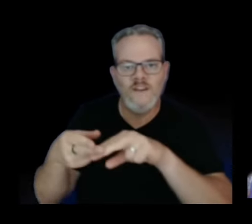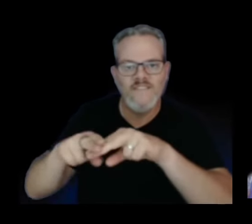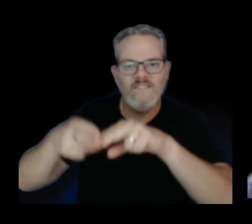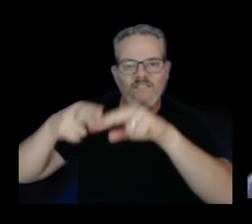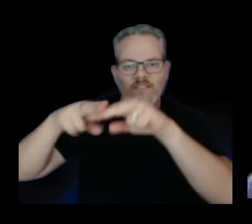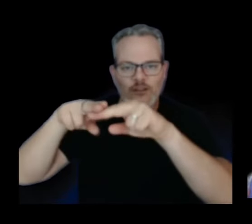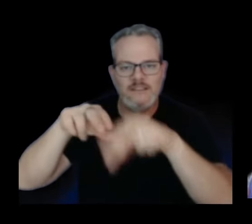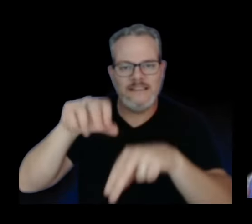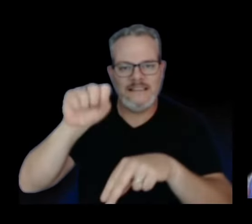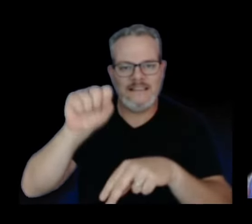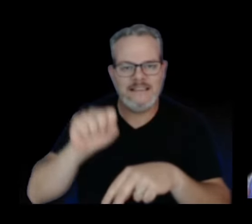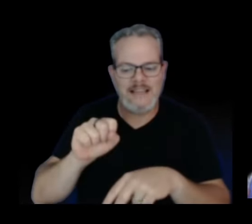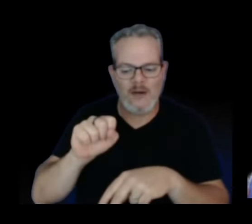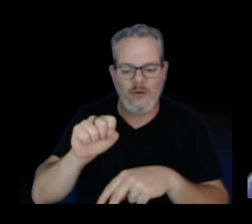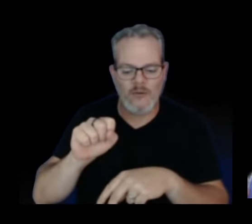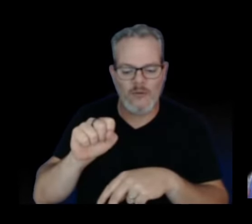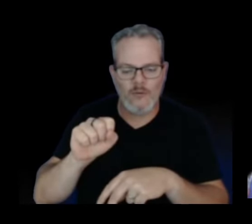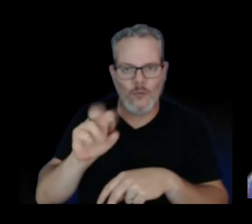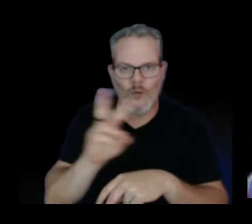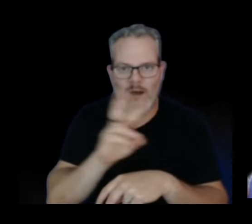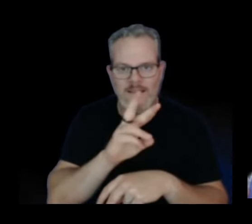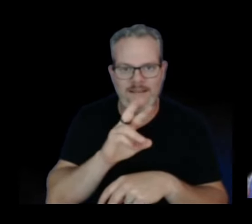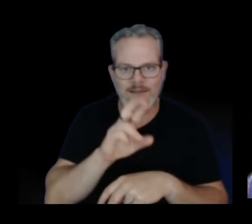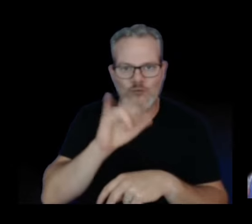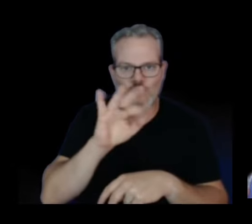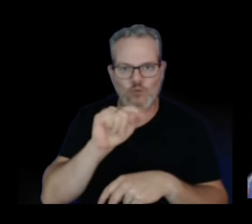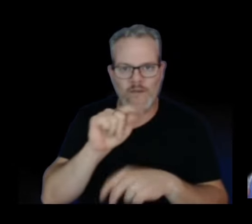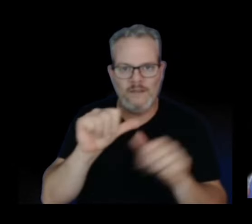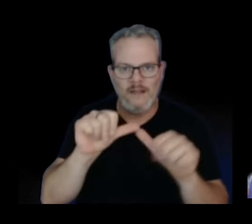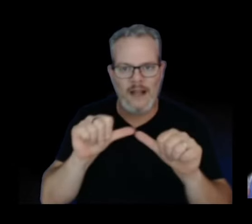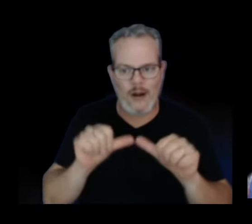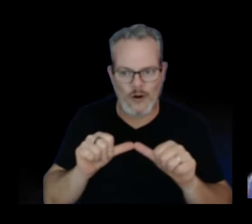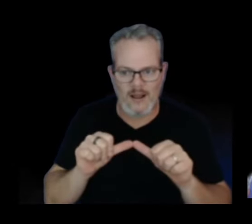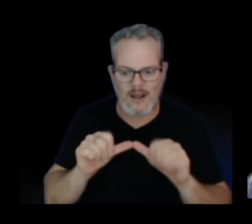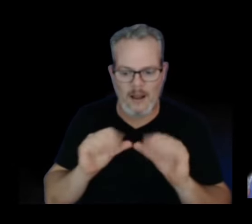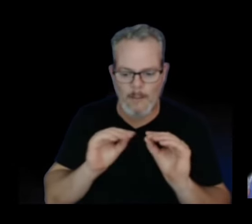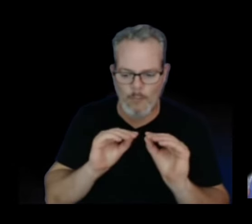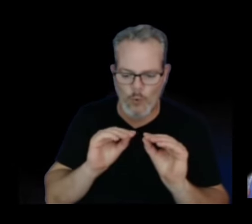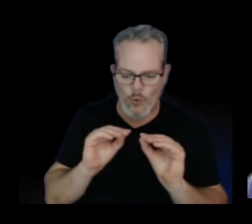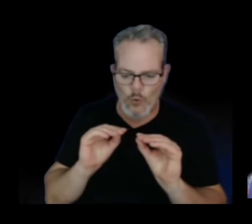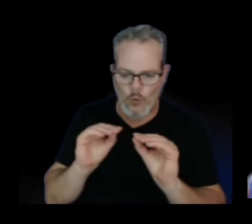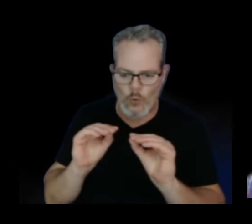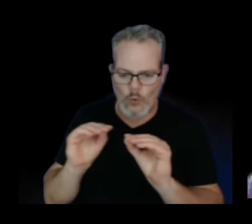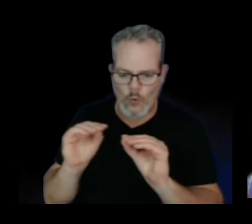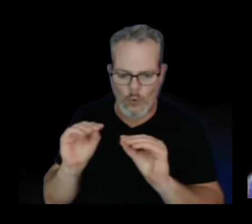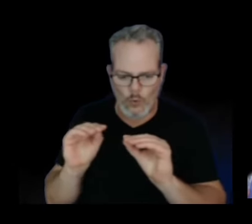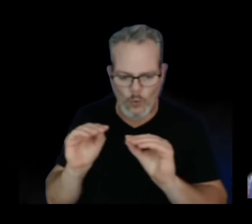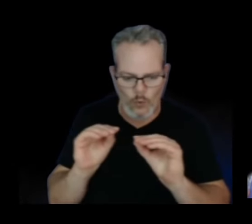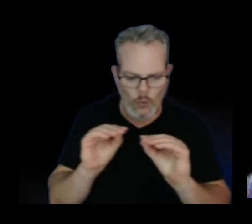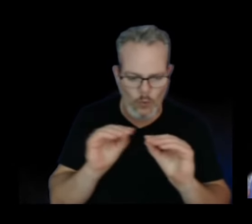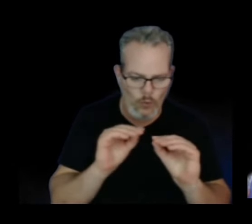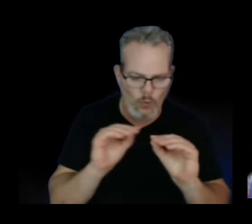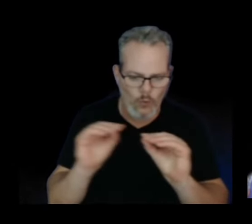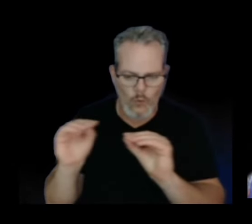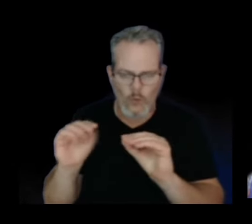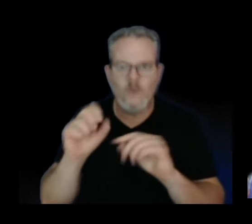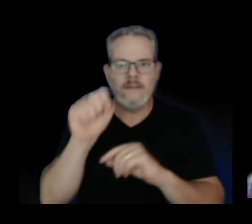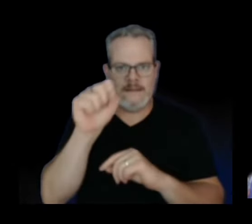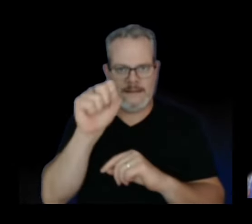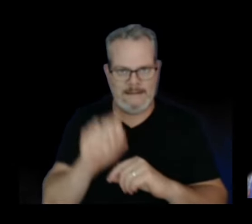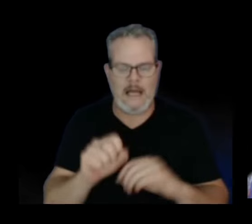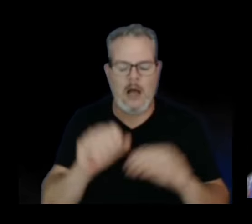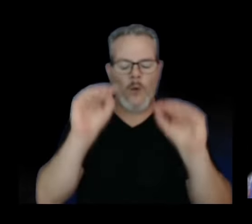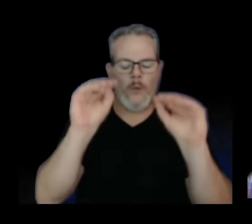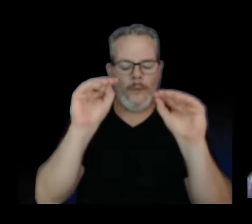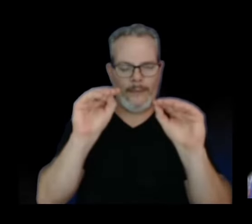area, and maybe migration to the south from that main caldera area, since that central